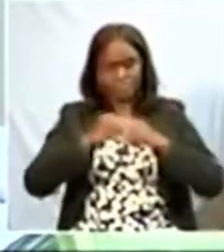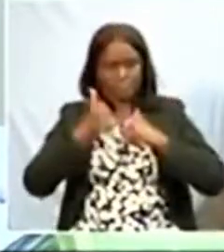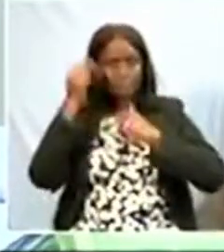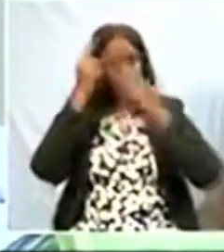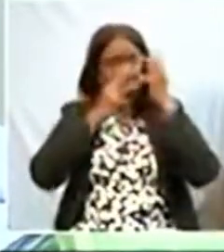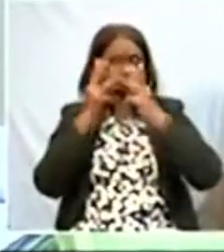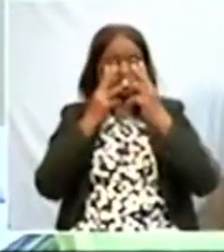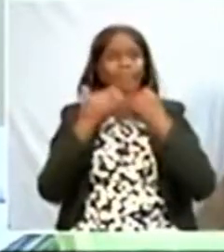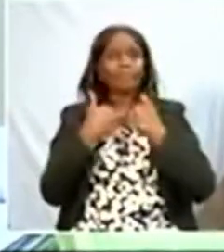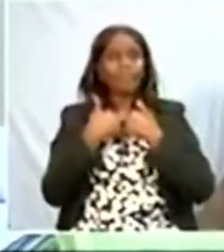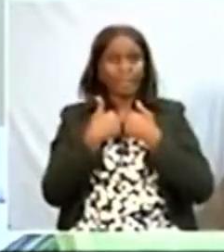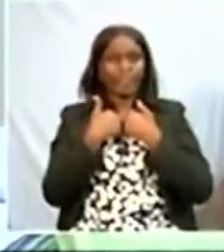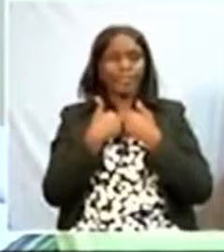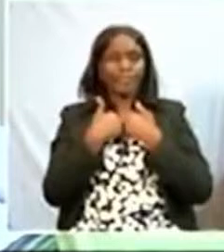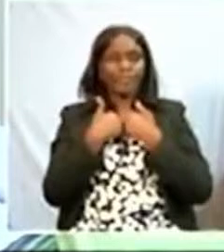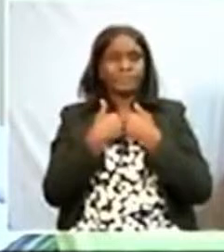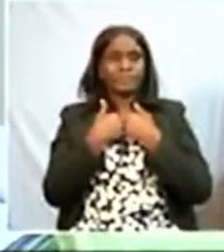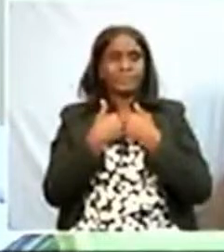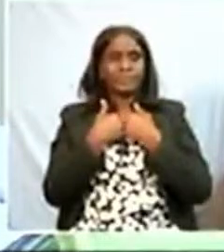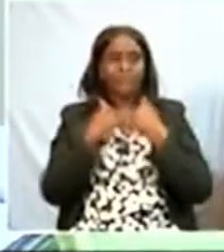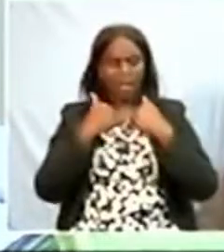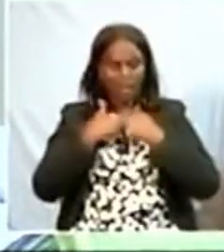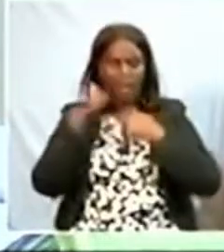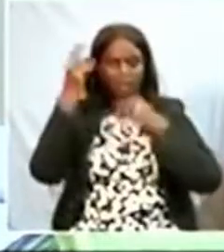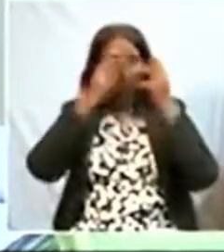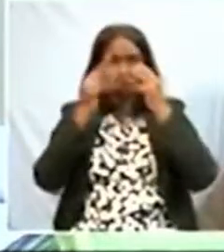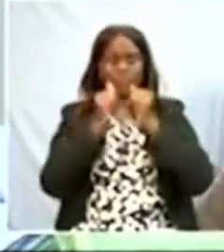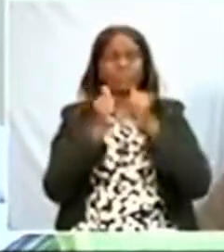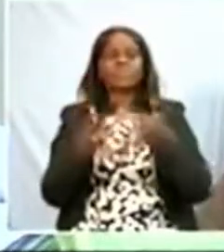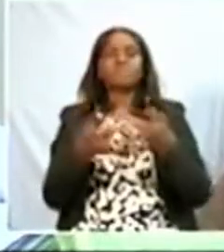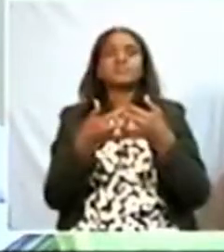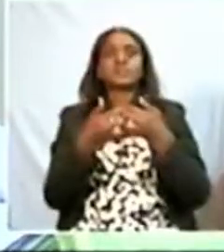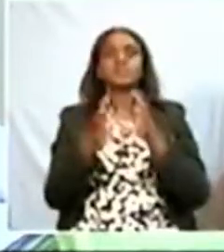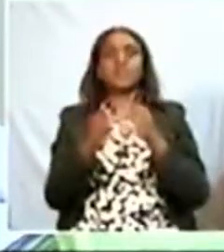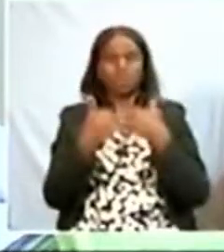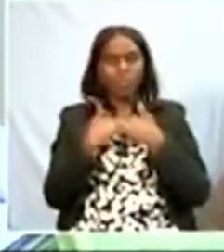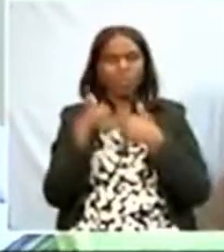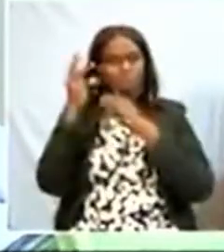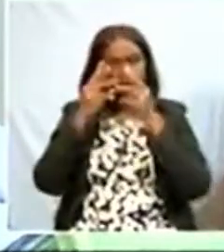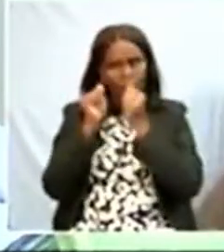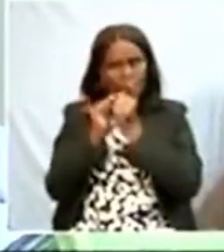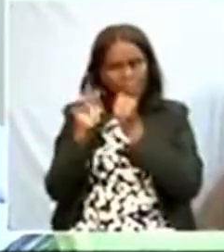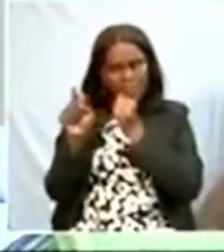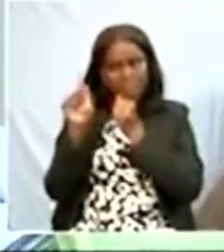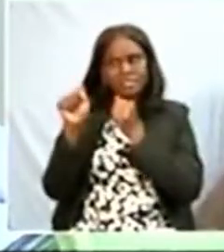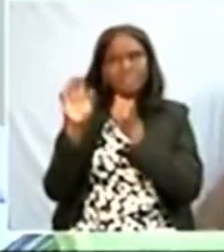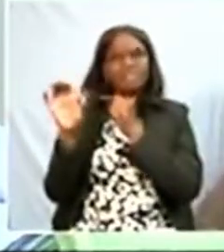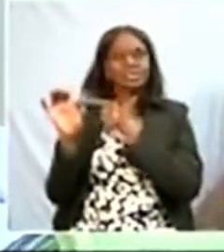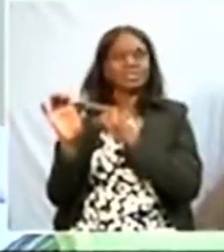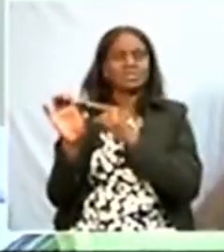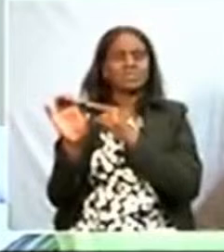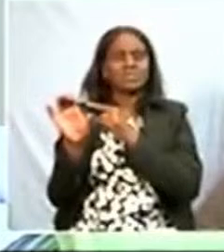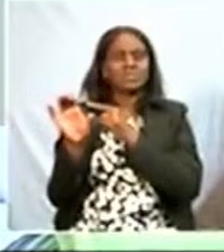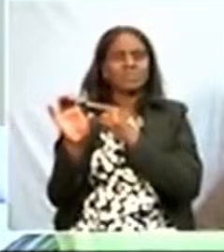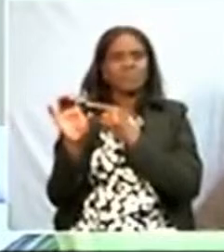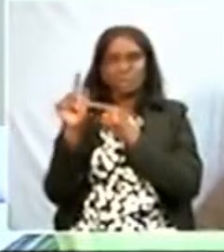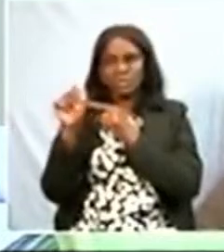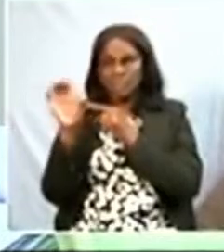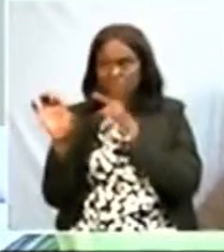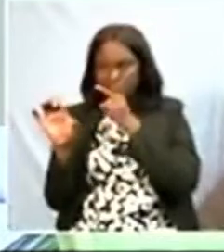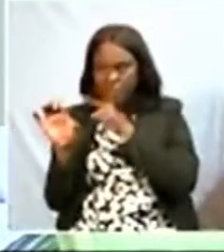worried. We are worried with the engineer. We are worried with the town clerk. The town